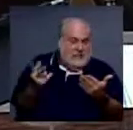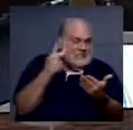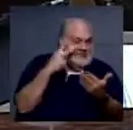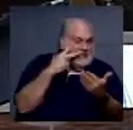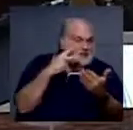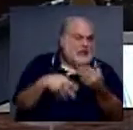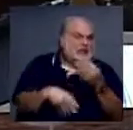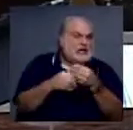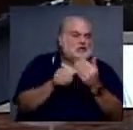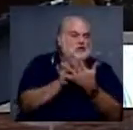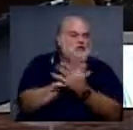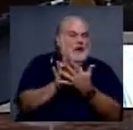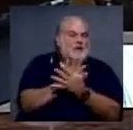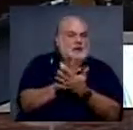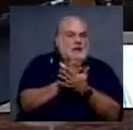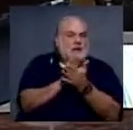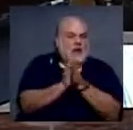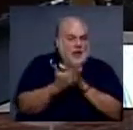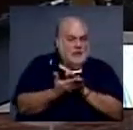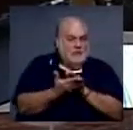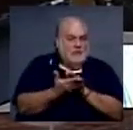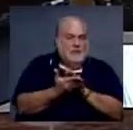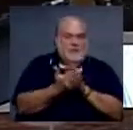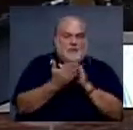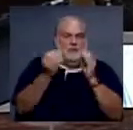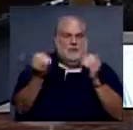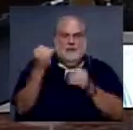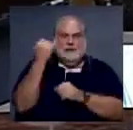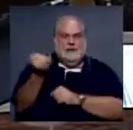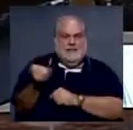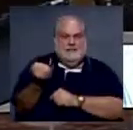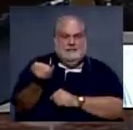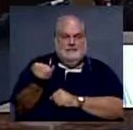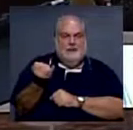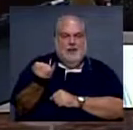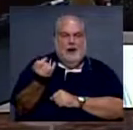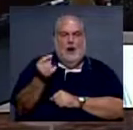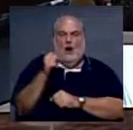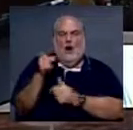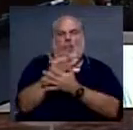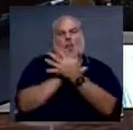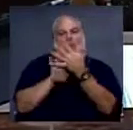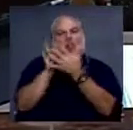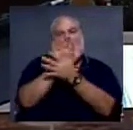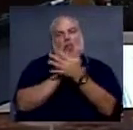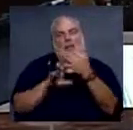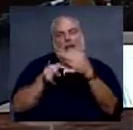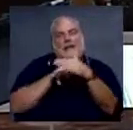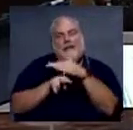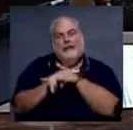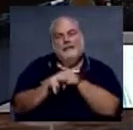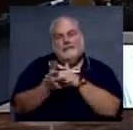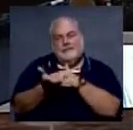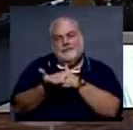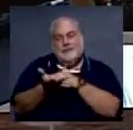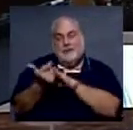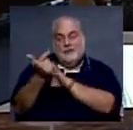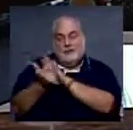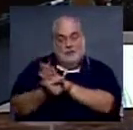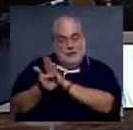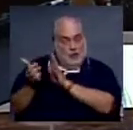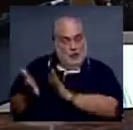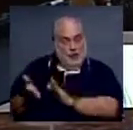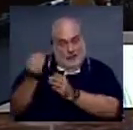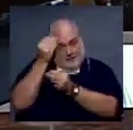additional traffic is going to be like, we won't know. All we'll have is speculation. So the city attorney told me